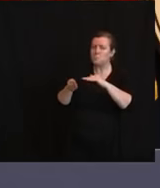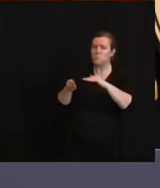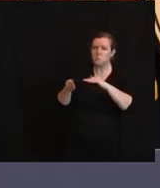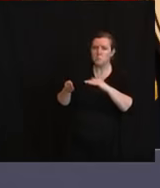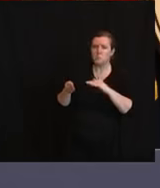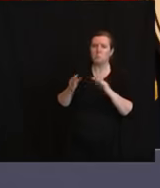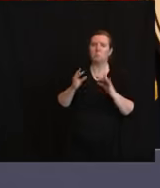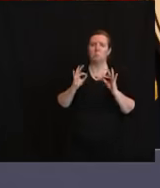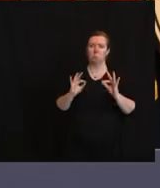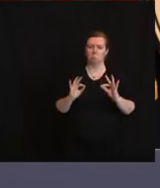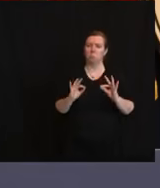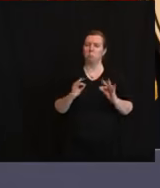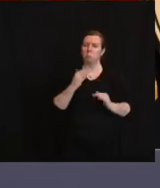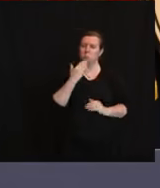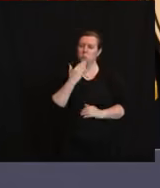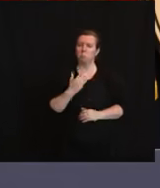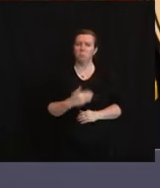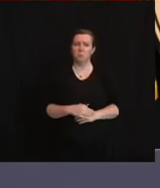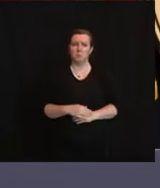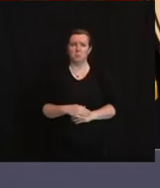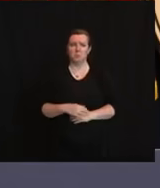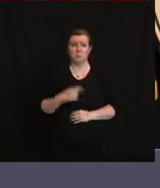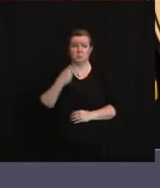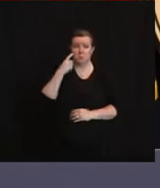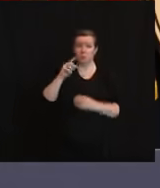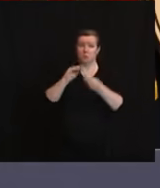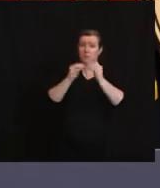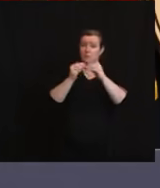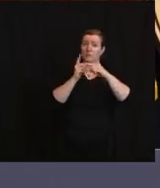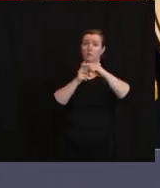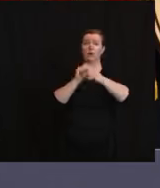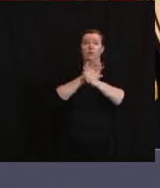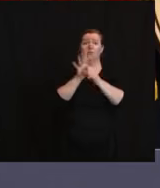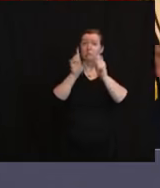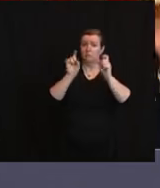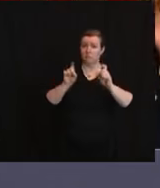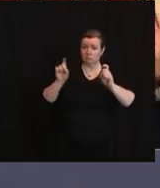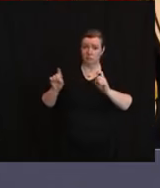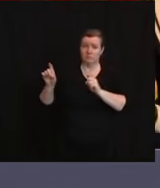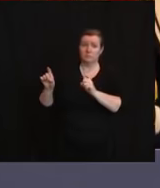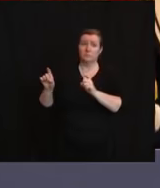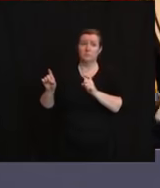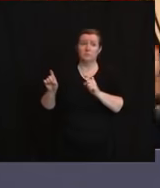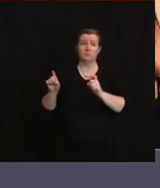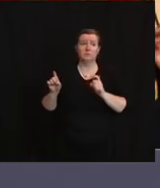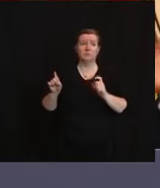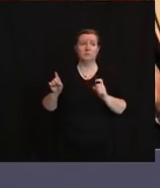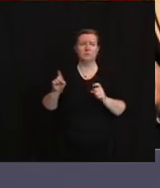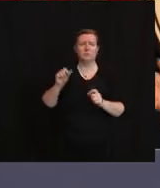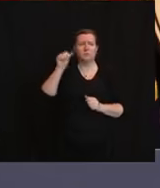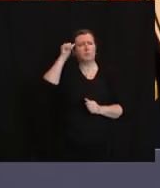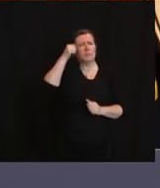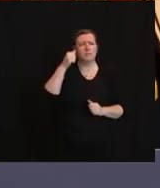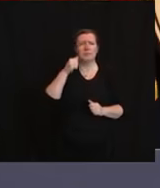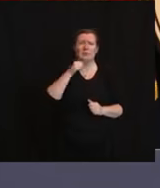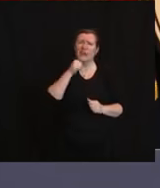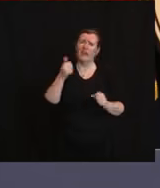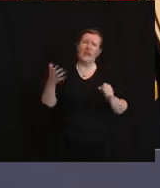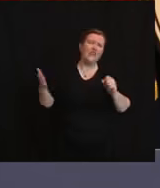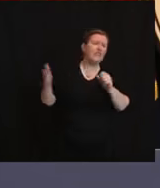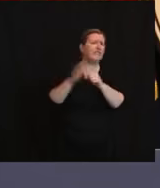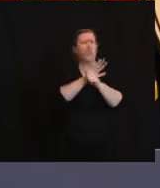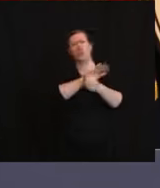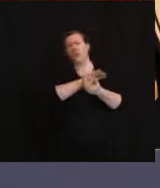we rightfully point out that the number of positive tests is not the denominator, not the full universe of folks